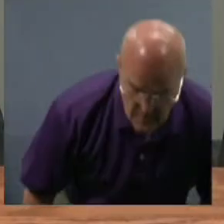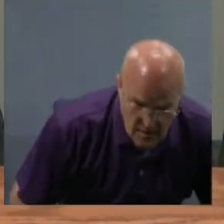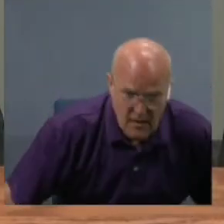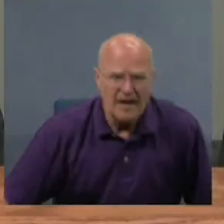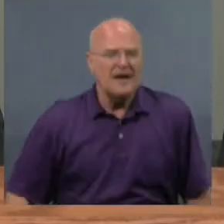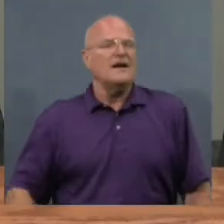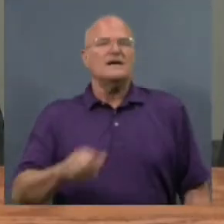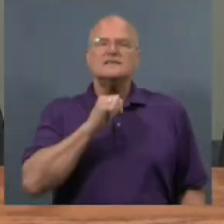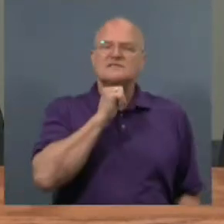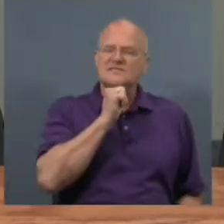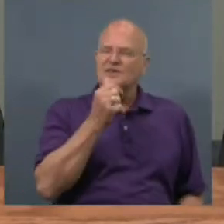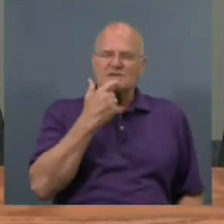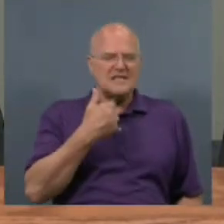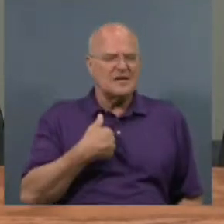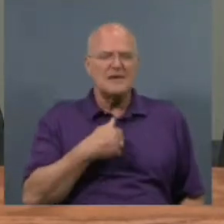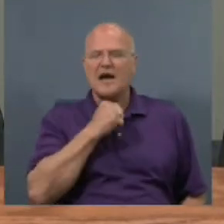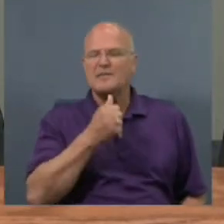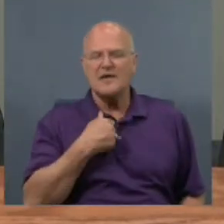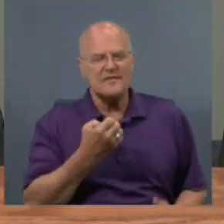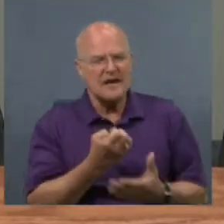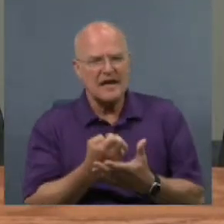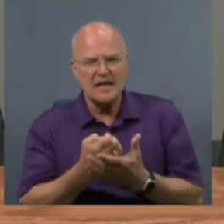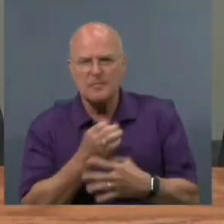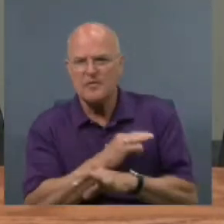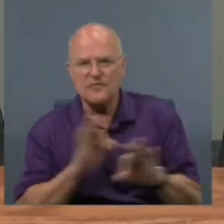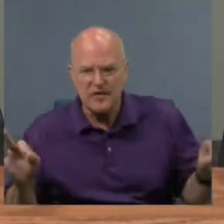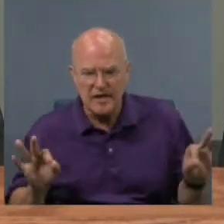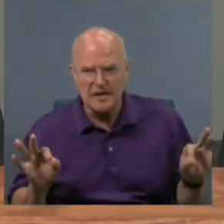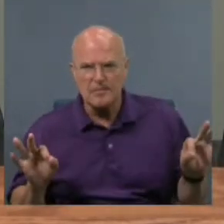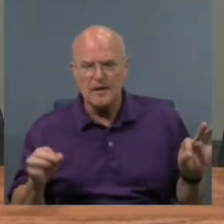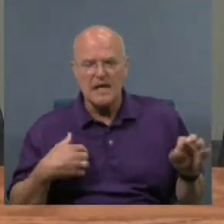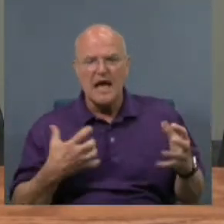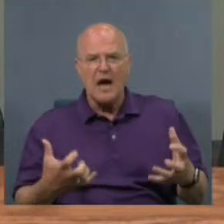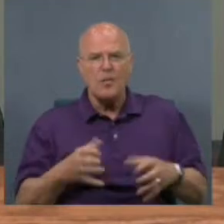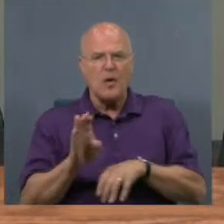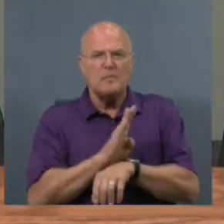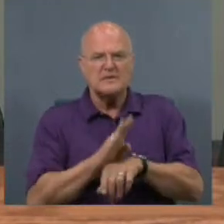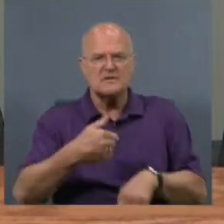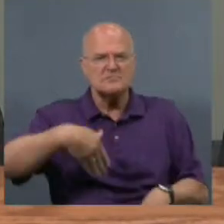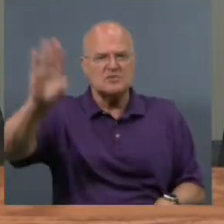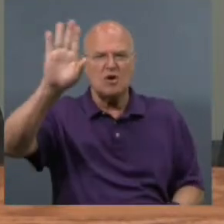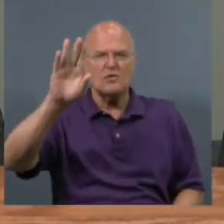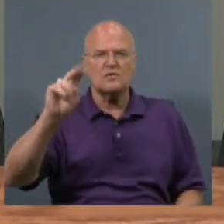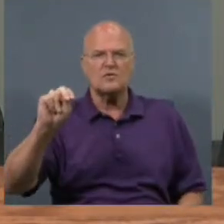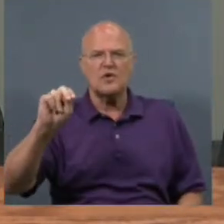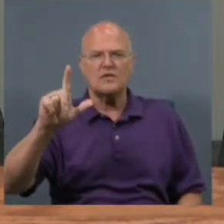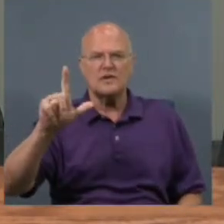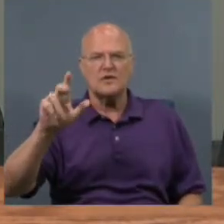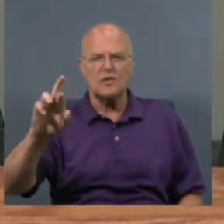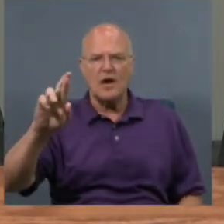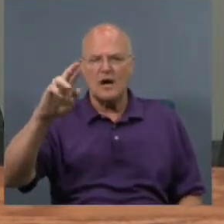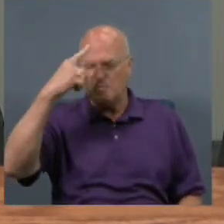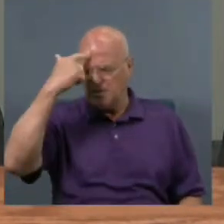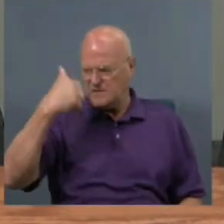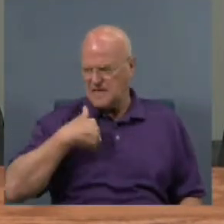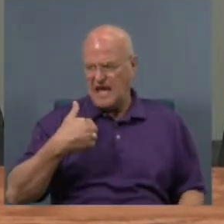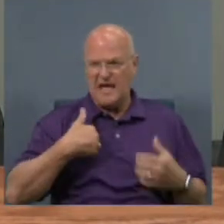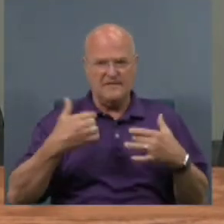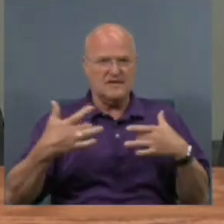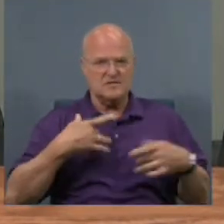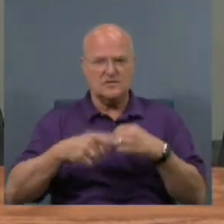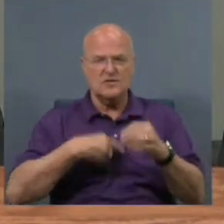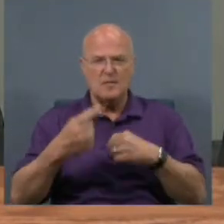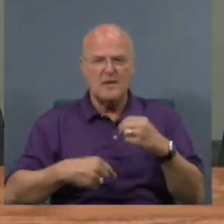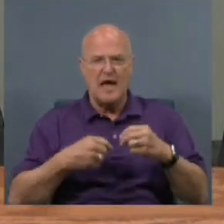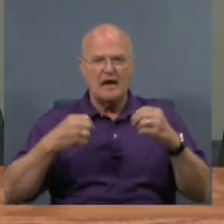don't tell me I'm not for economic freedom, economic opportunity, and I want businesses to go to North Little Rock because I have concerns about